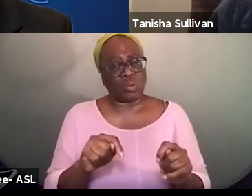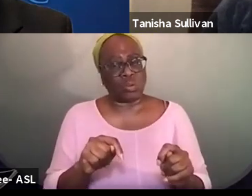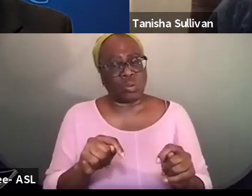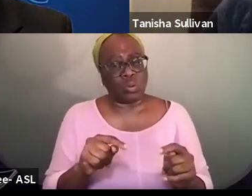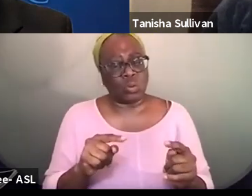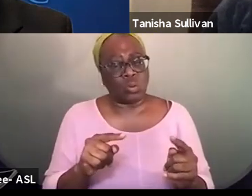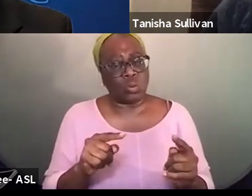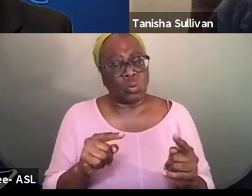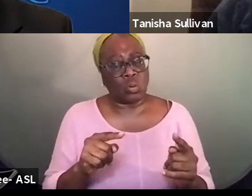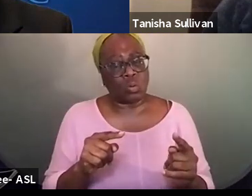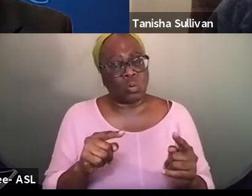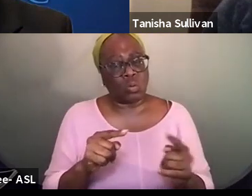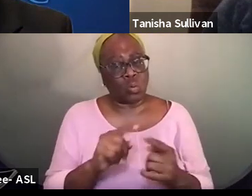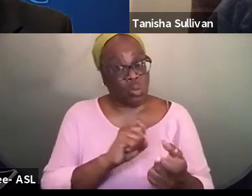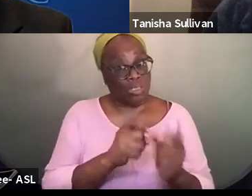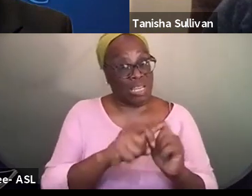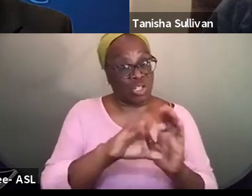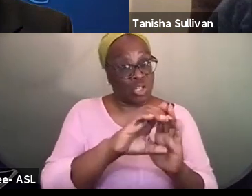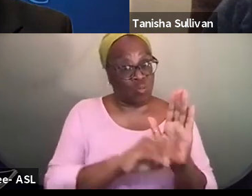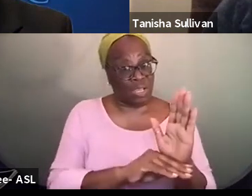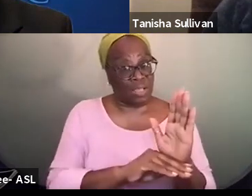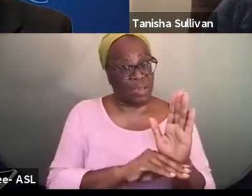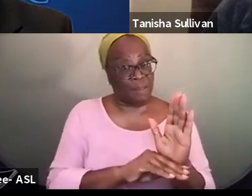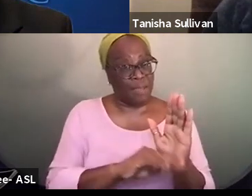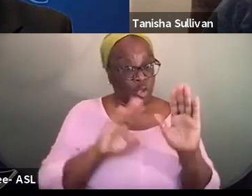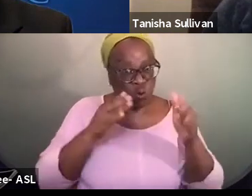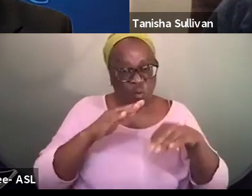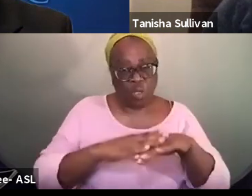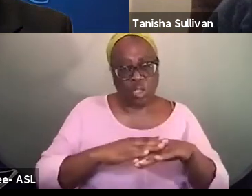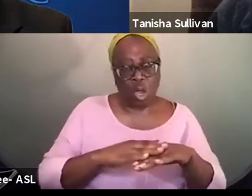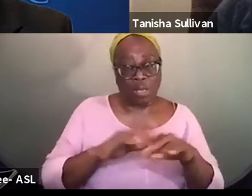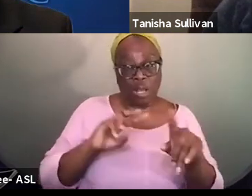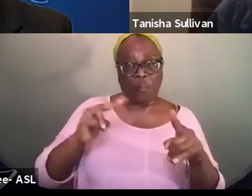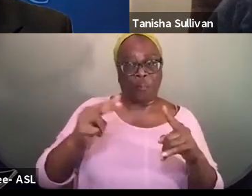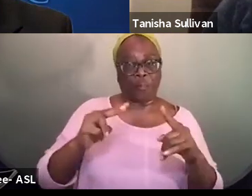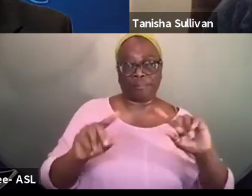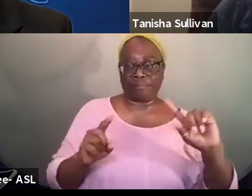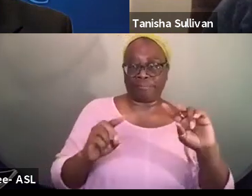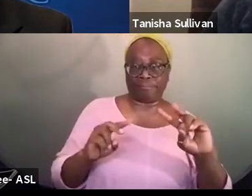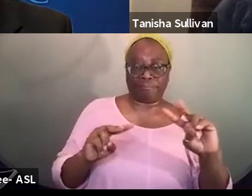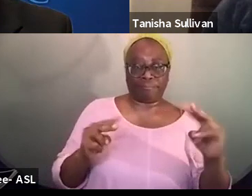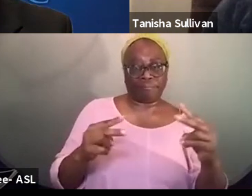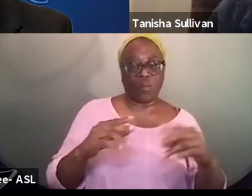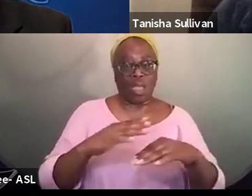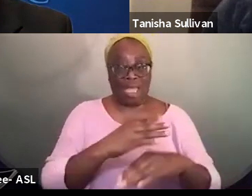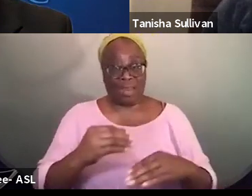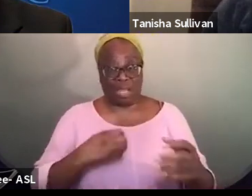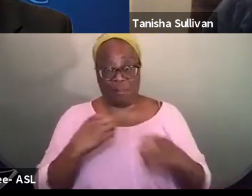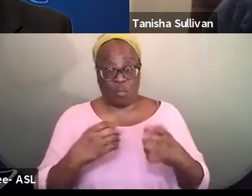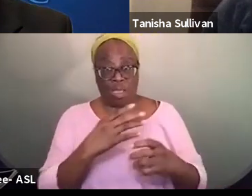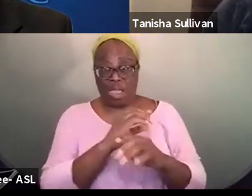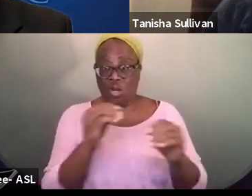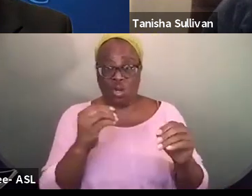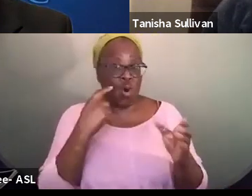and practical knowledge to perceptions and emotions. Equally, there appears to be little or no recognition